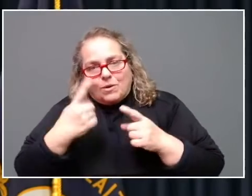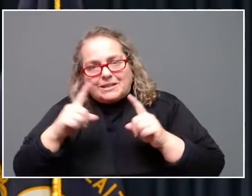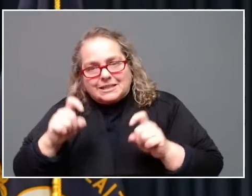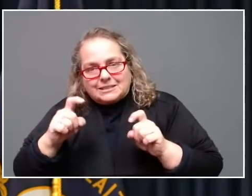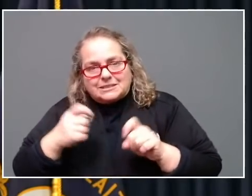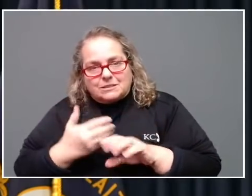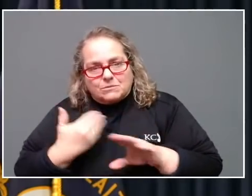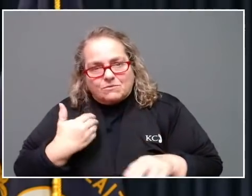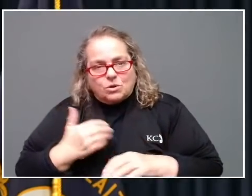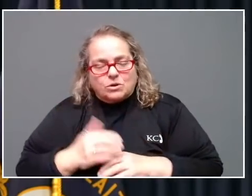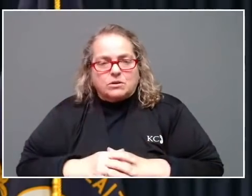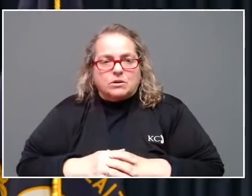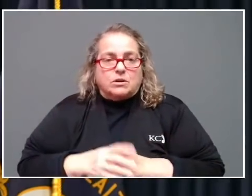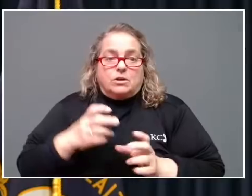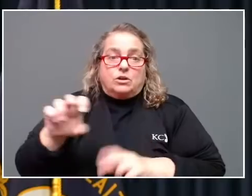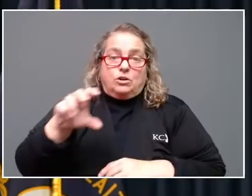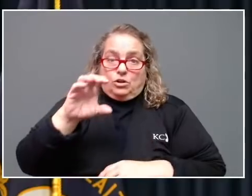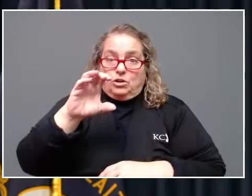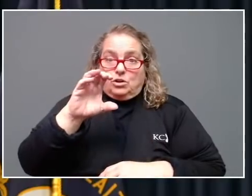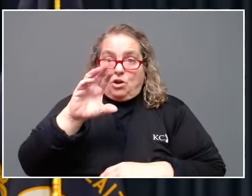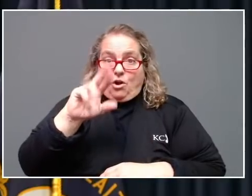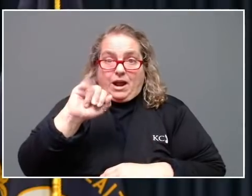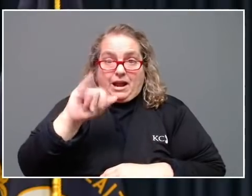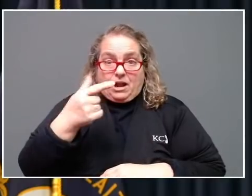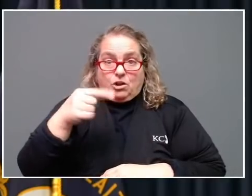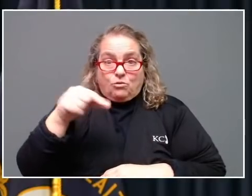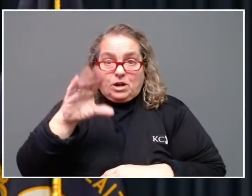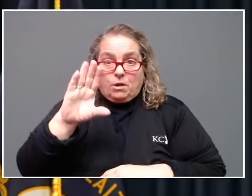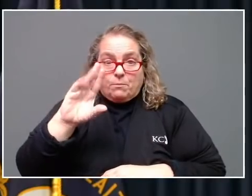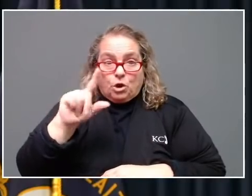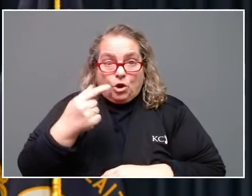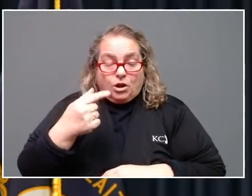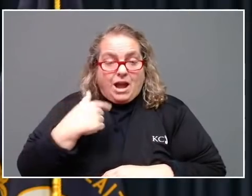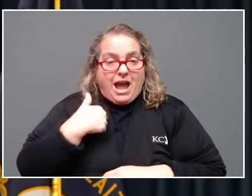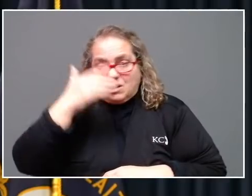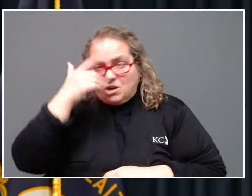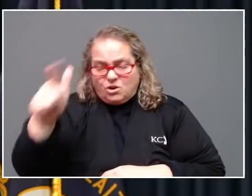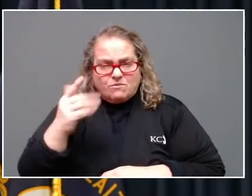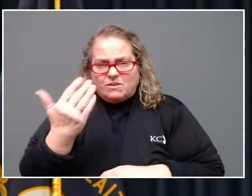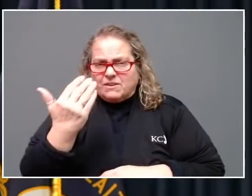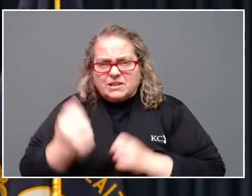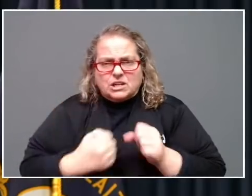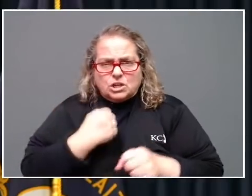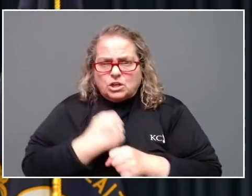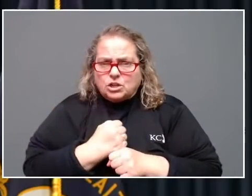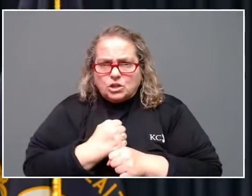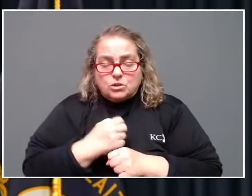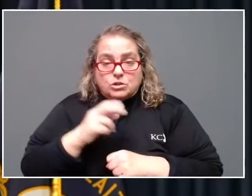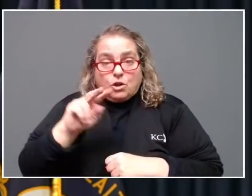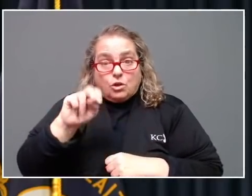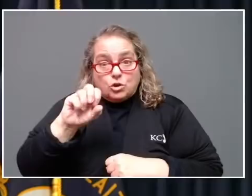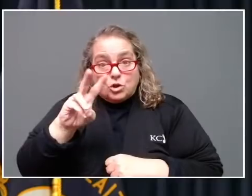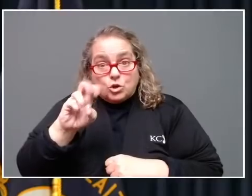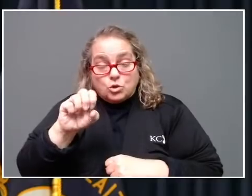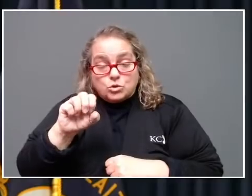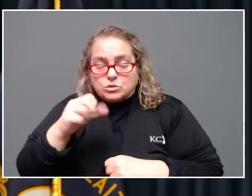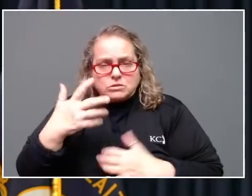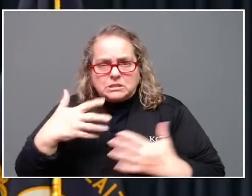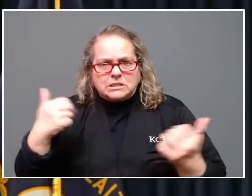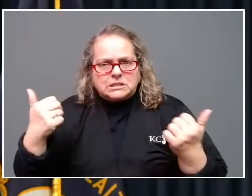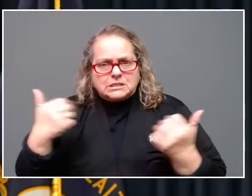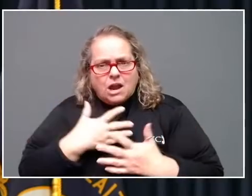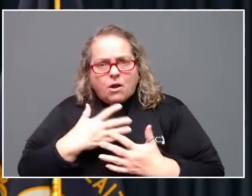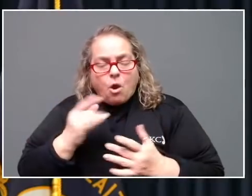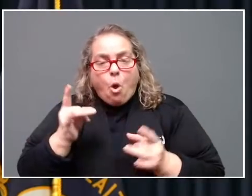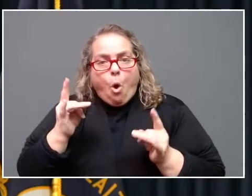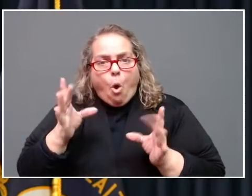over to Craig Greenberg, I've known Craig for 15 years, and the news is scary and horrible. I talked to